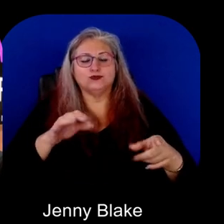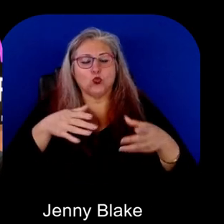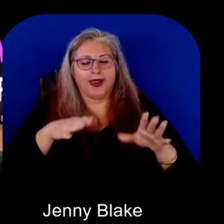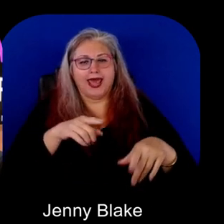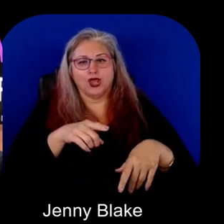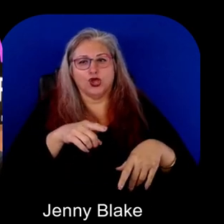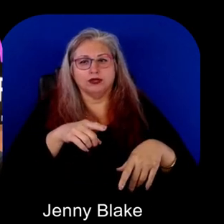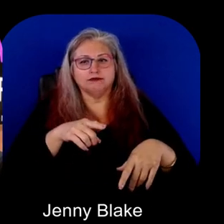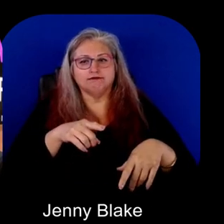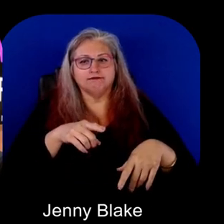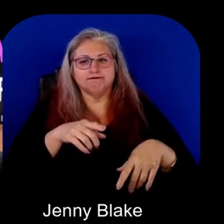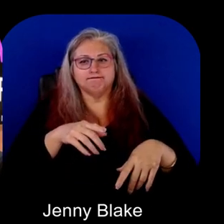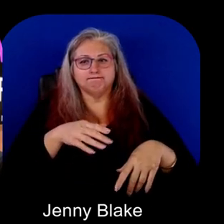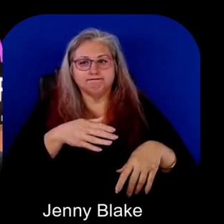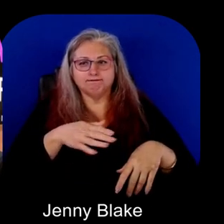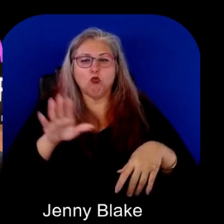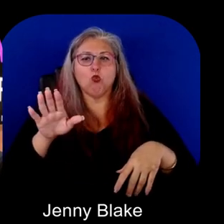let her do